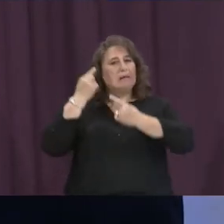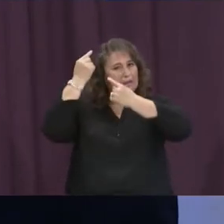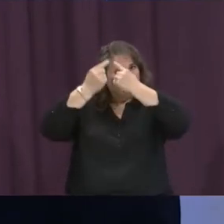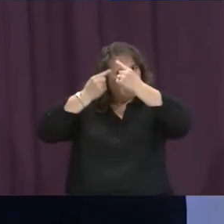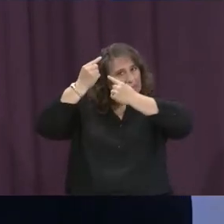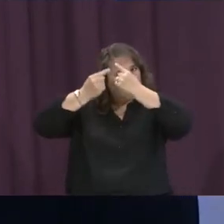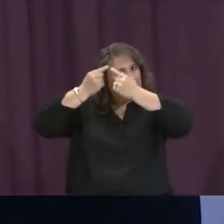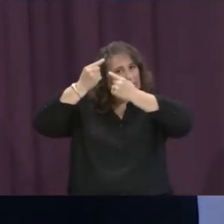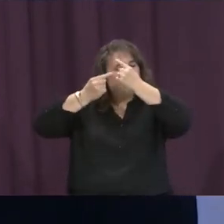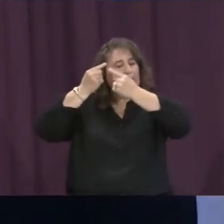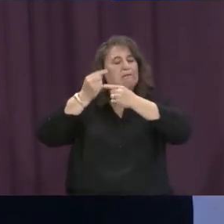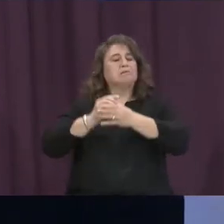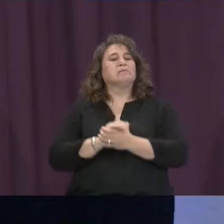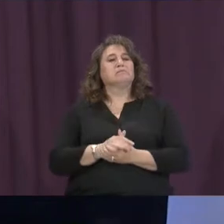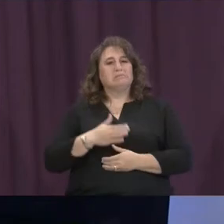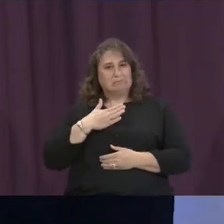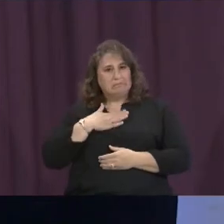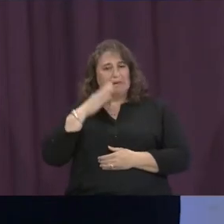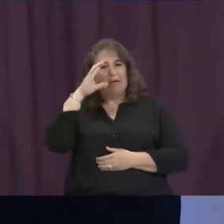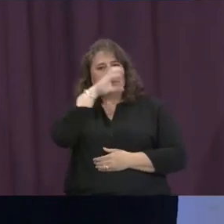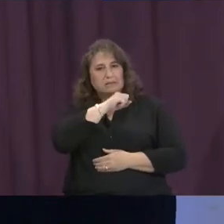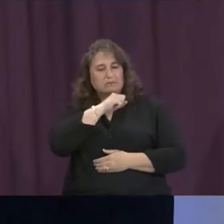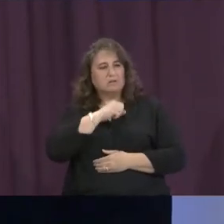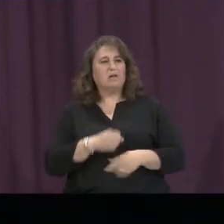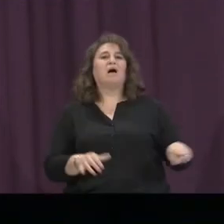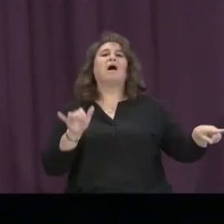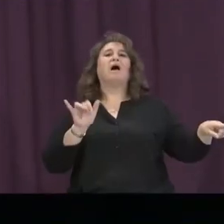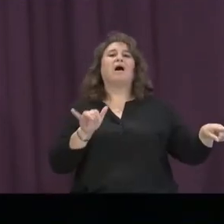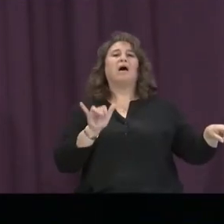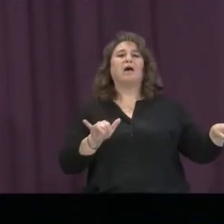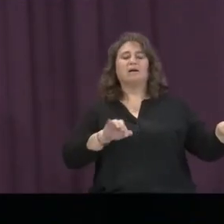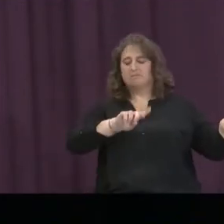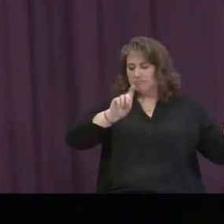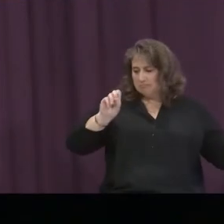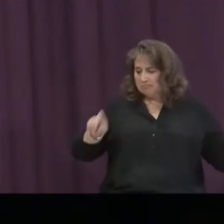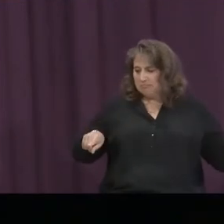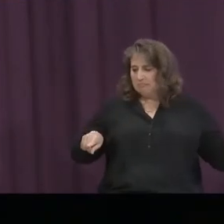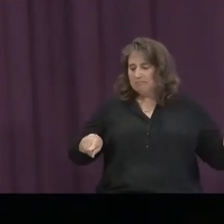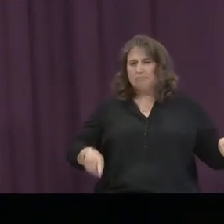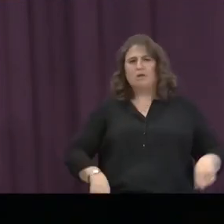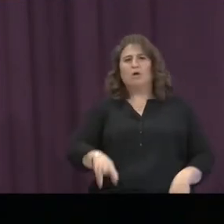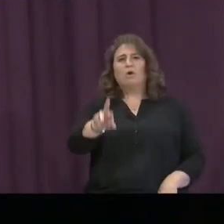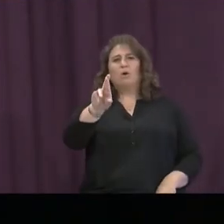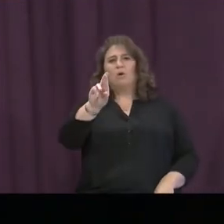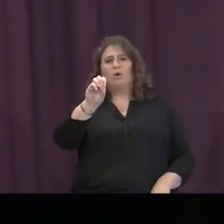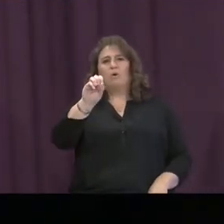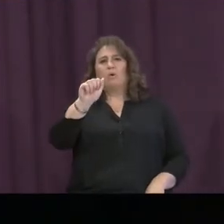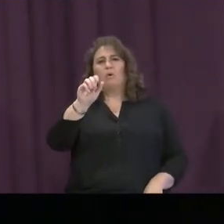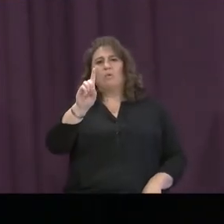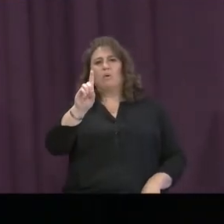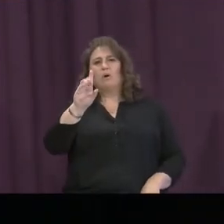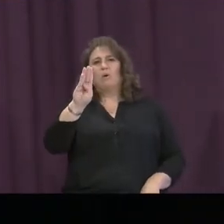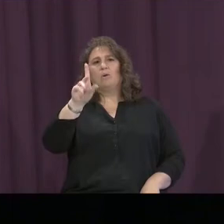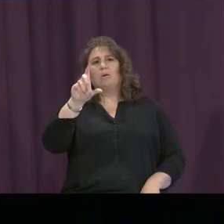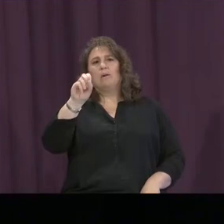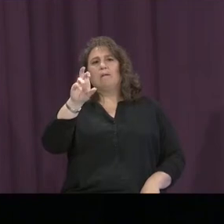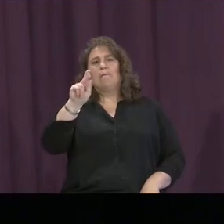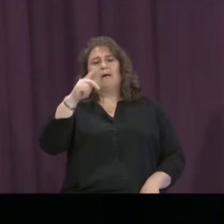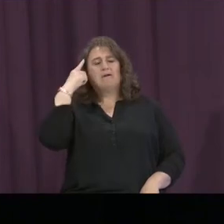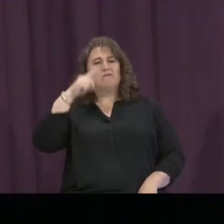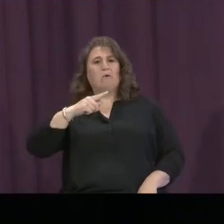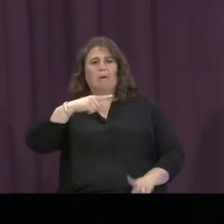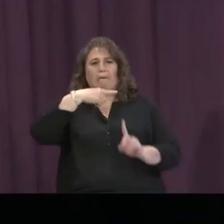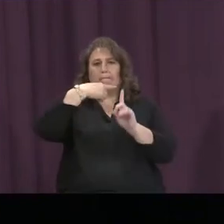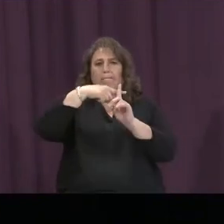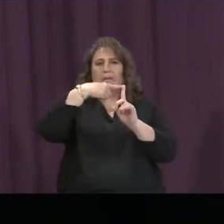about certain things. Absolutely. Like, I'll ask this question, what are like roadblocks to positive communication? Oh. mean, does